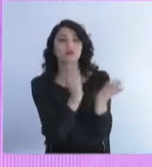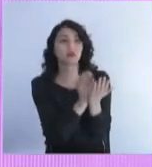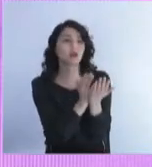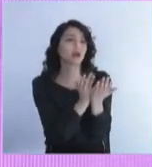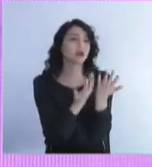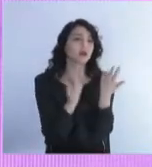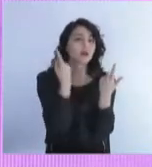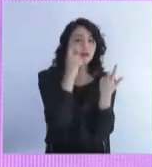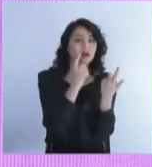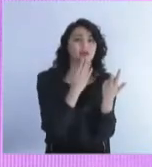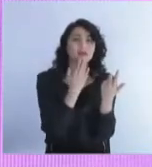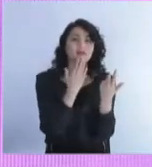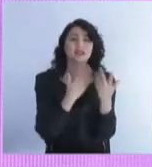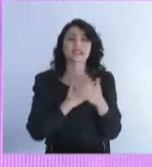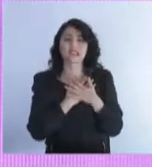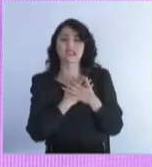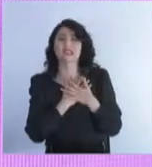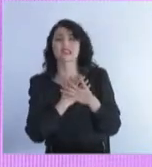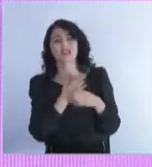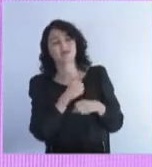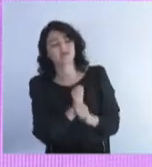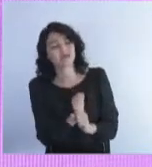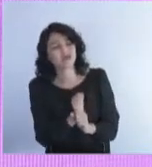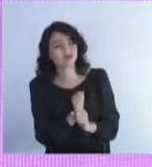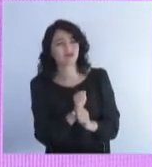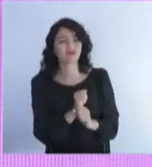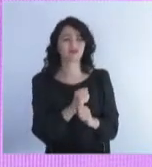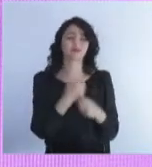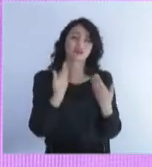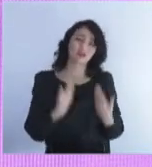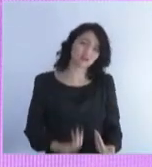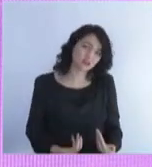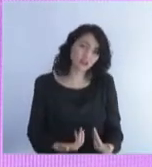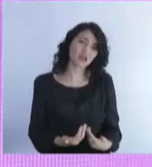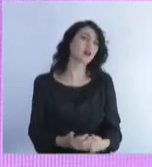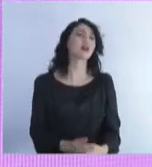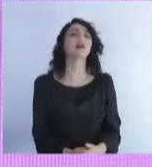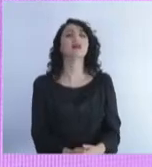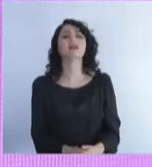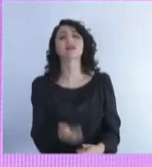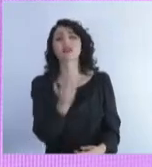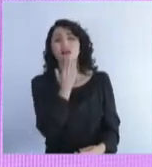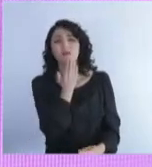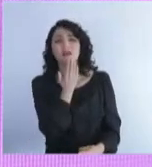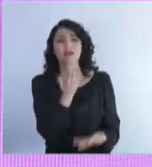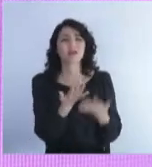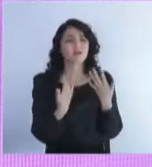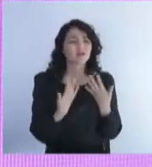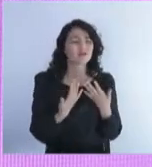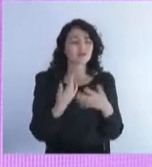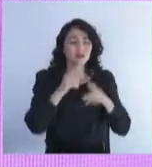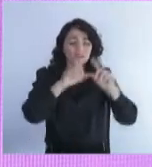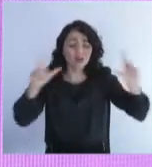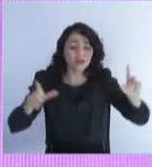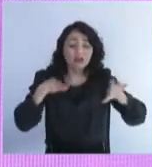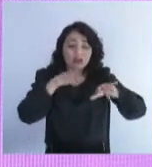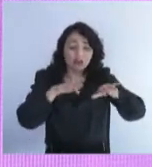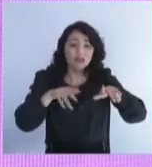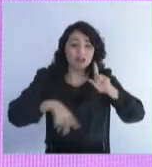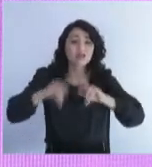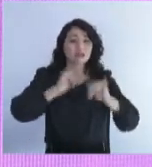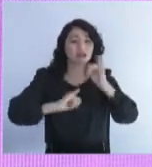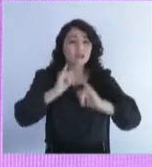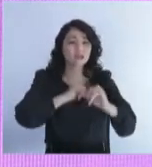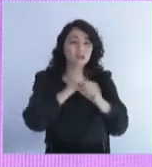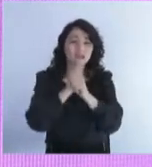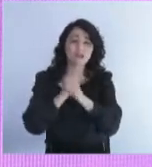but it also generates fatigue and frustration. And we spend so much time knowing the world